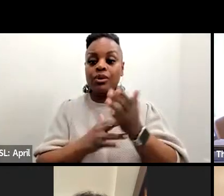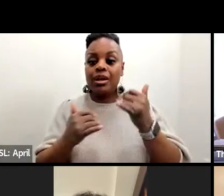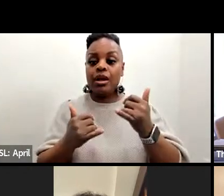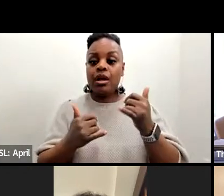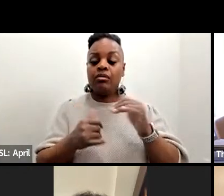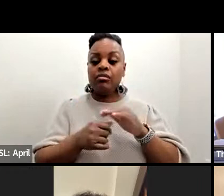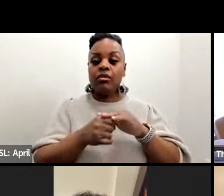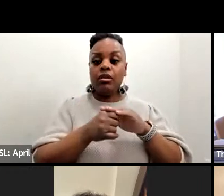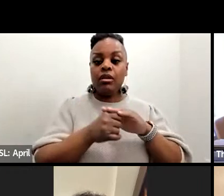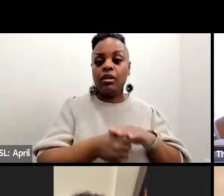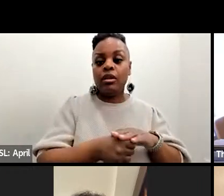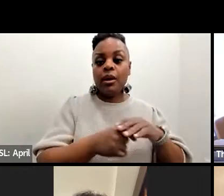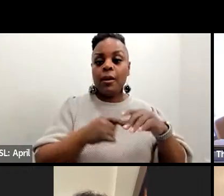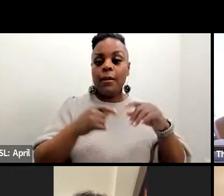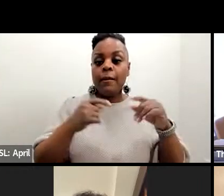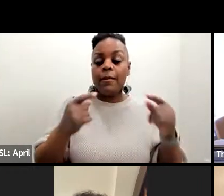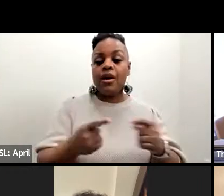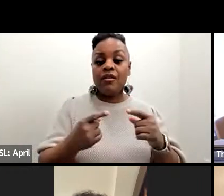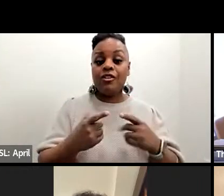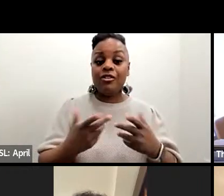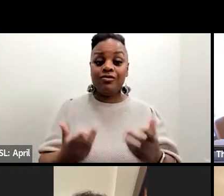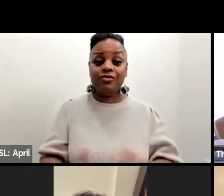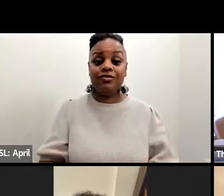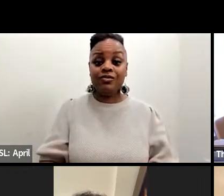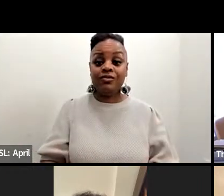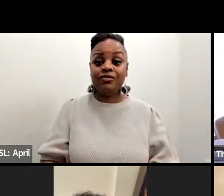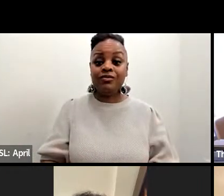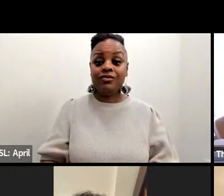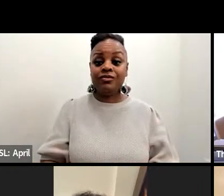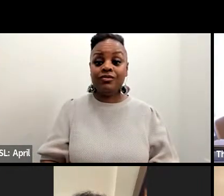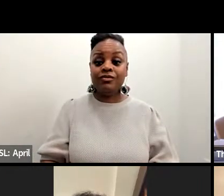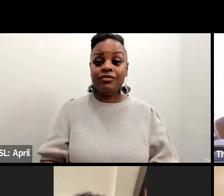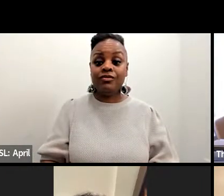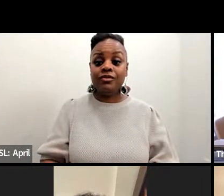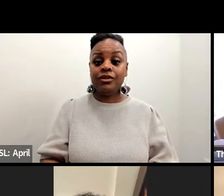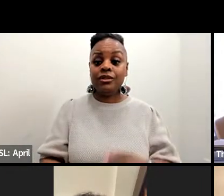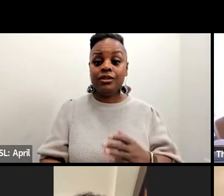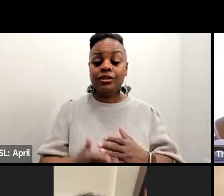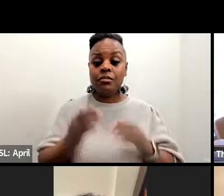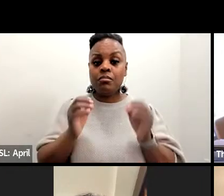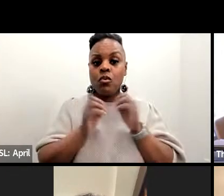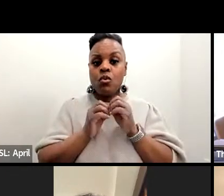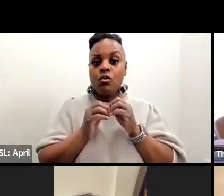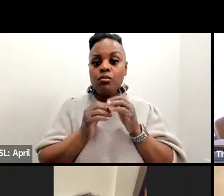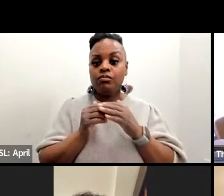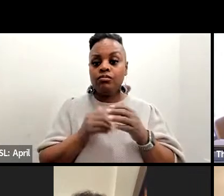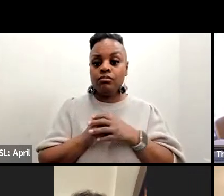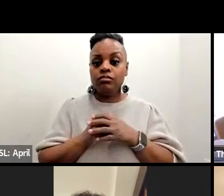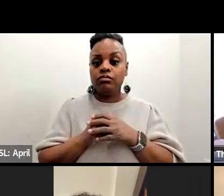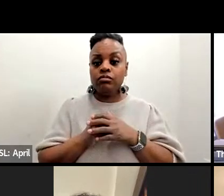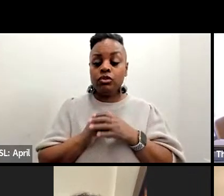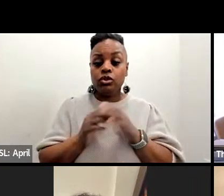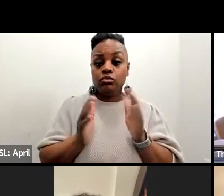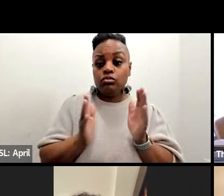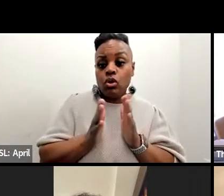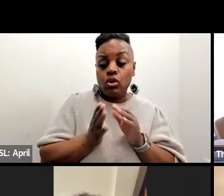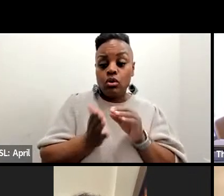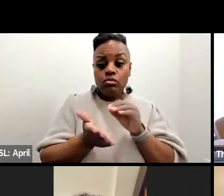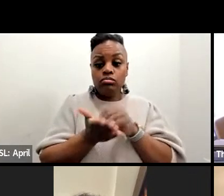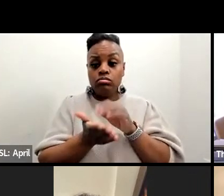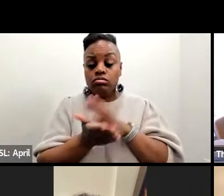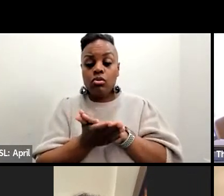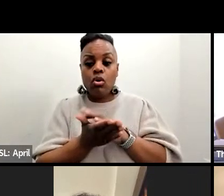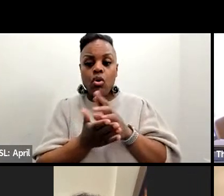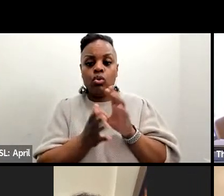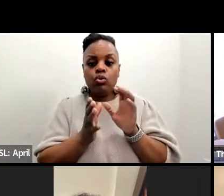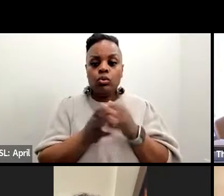repressive period in some capacity, right? Even if that's only with a small core group of members and leadership, even if that's only